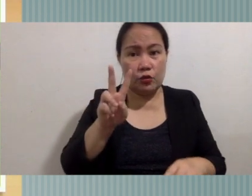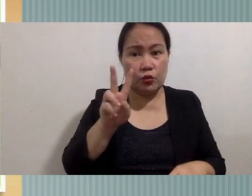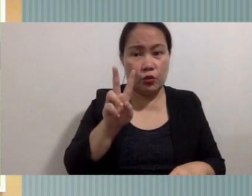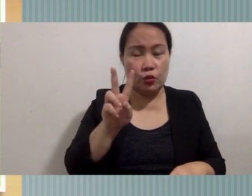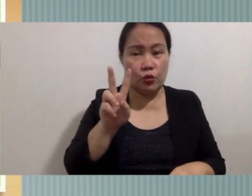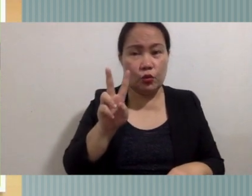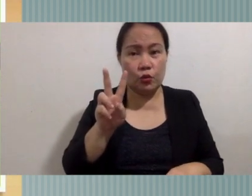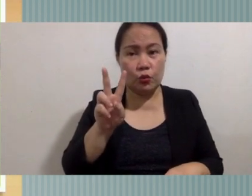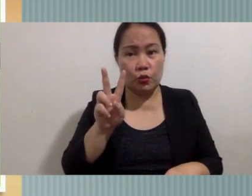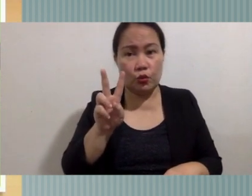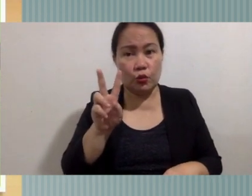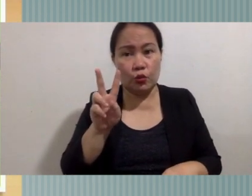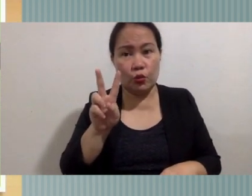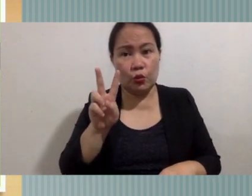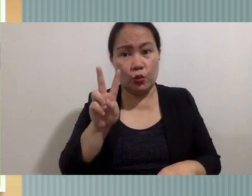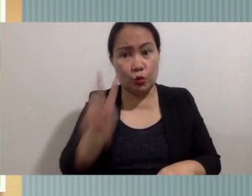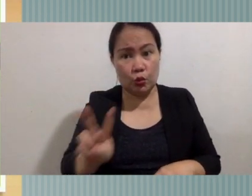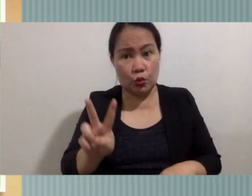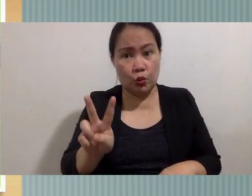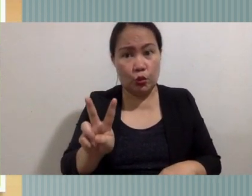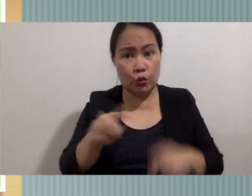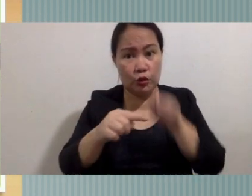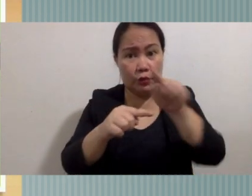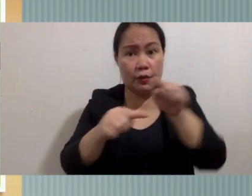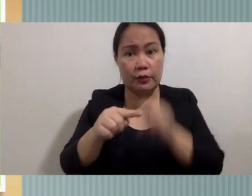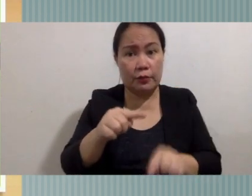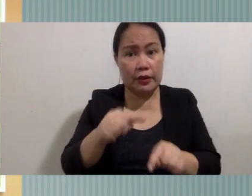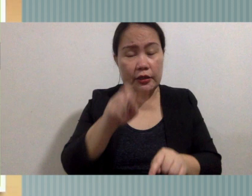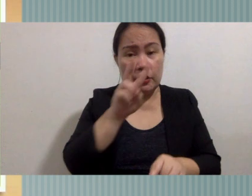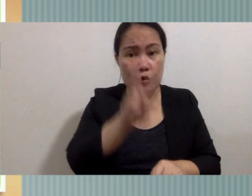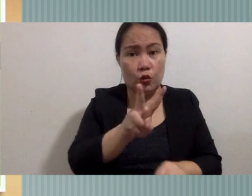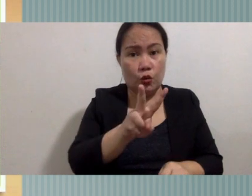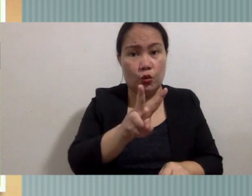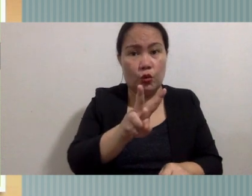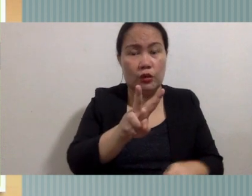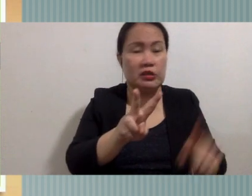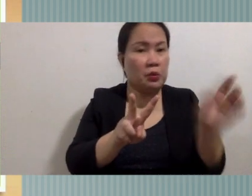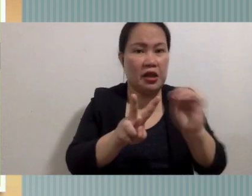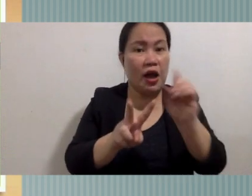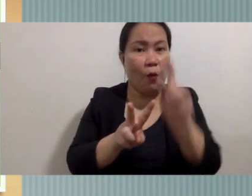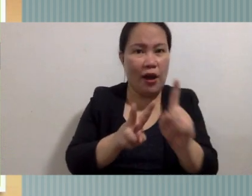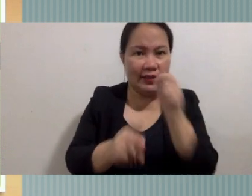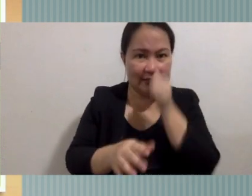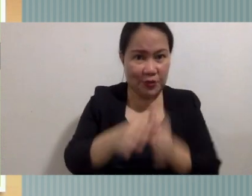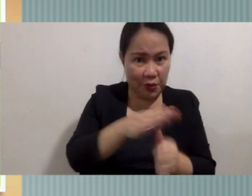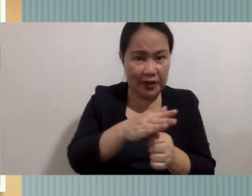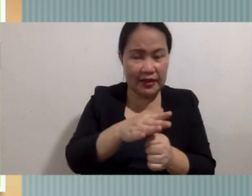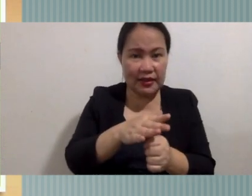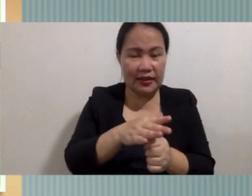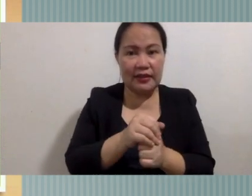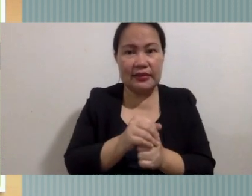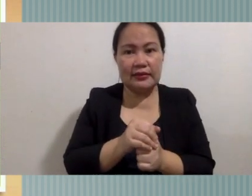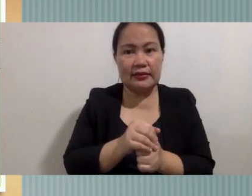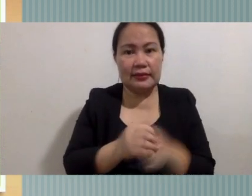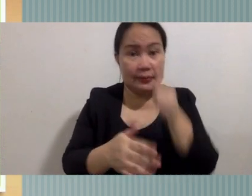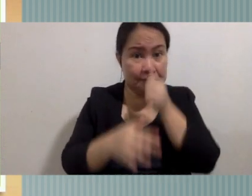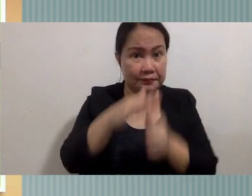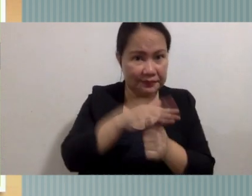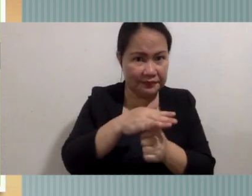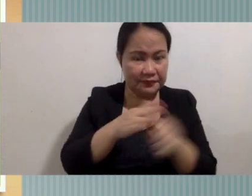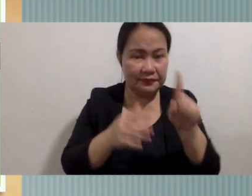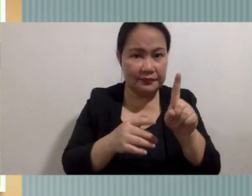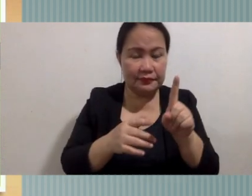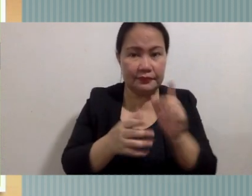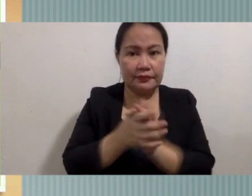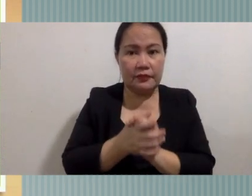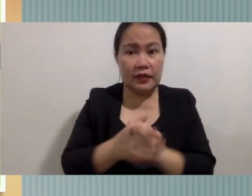2 times 2, 2 divided by 2 is, wala na siya. So, 1. So, hindi